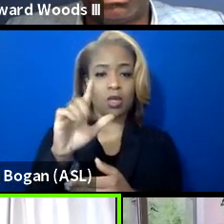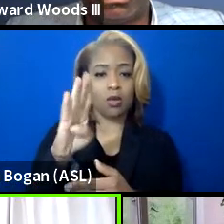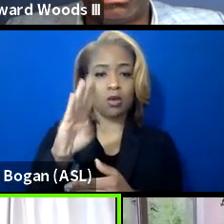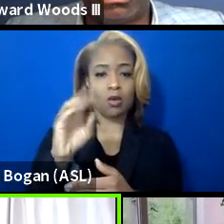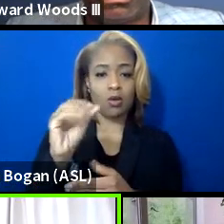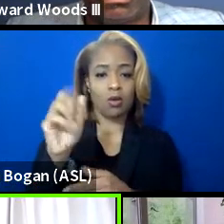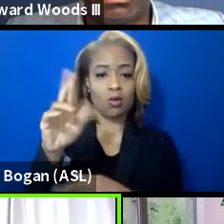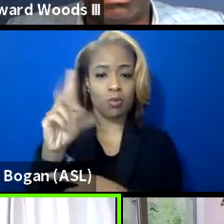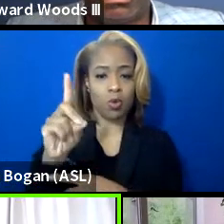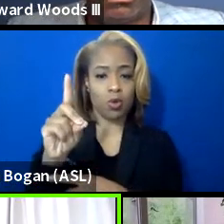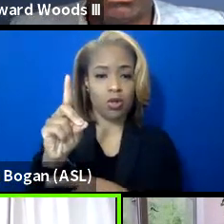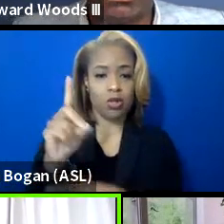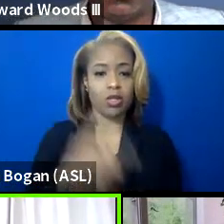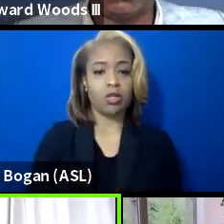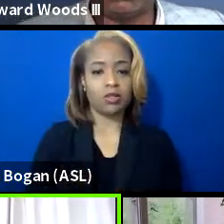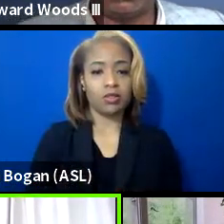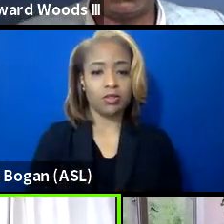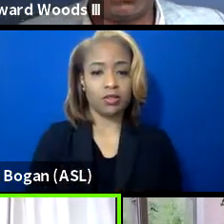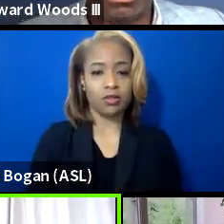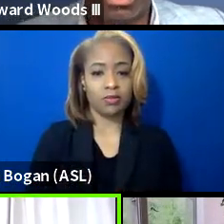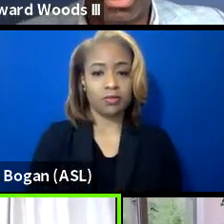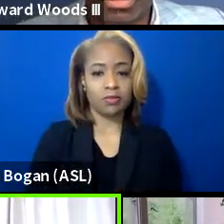votes.